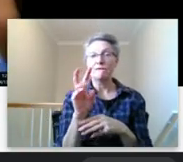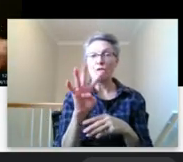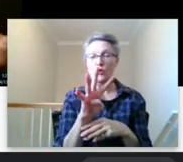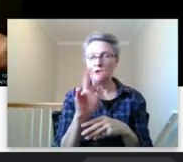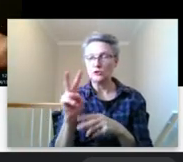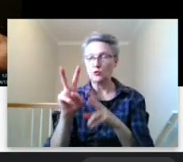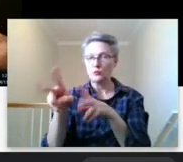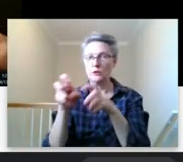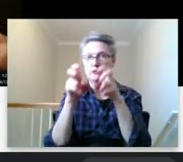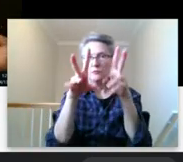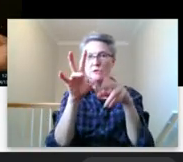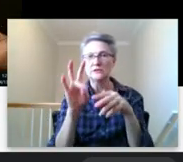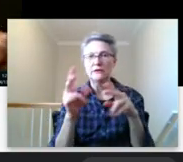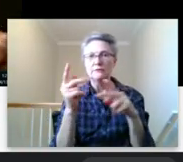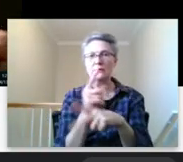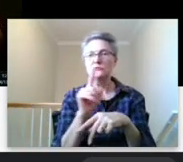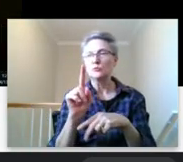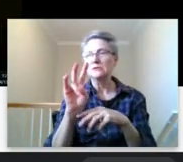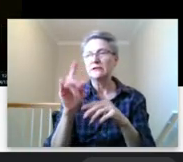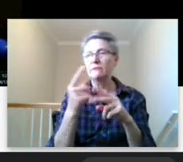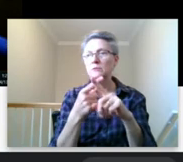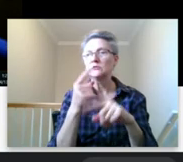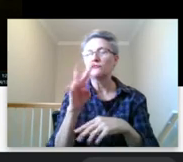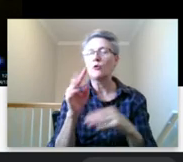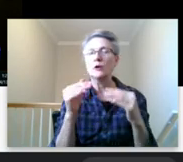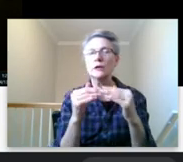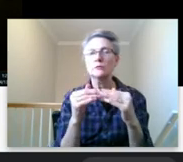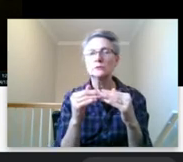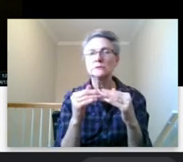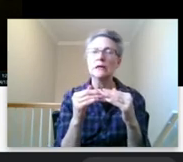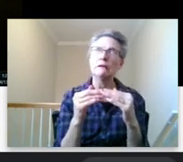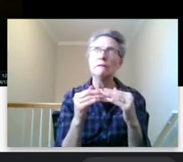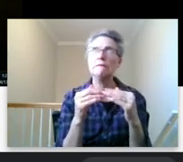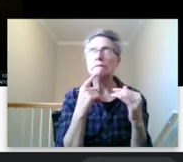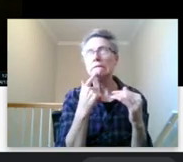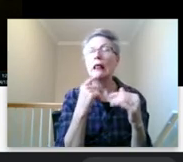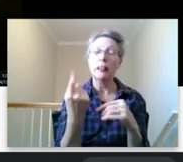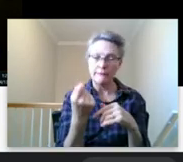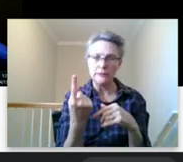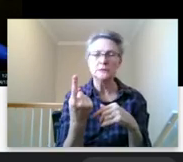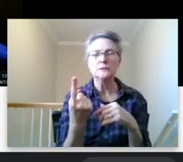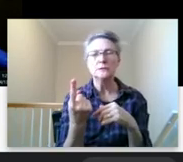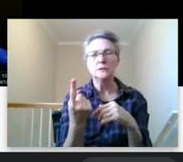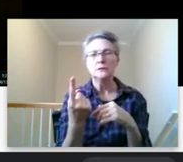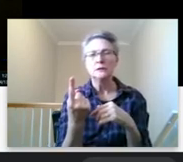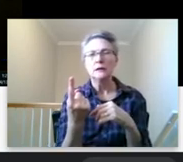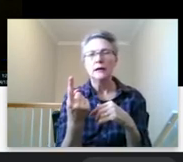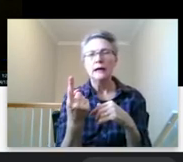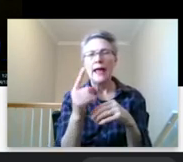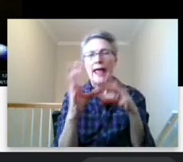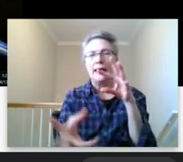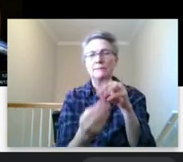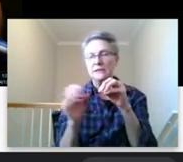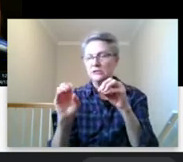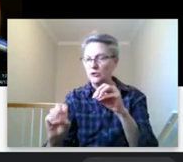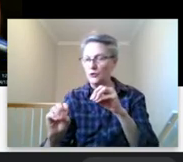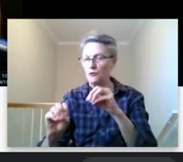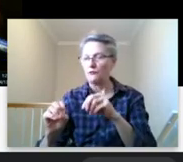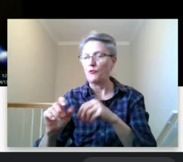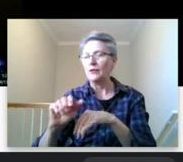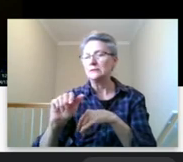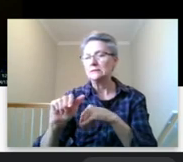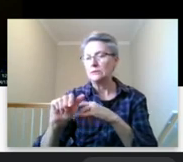times 1 is 7 plus 4 is 11. Add my 0 for that place value,